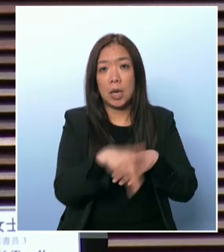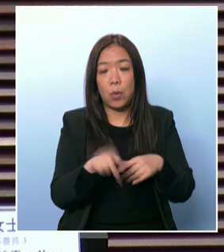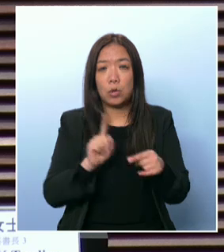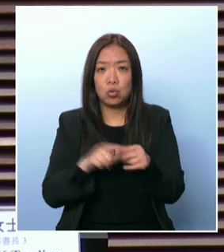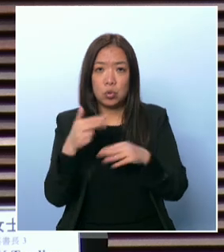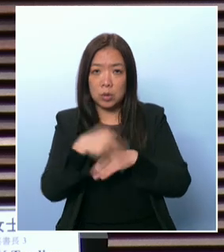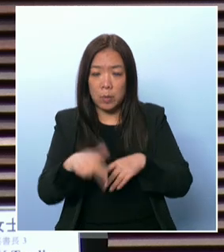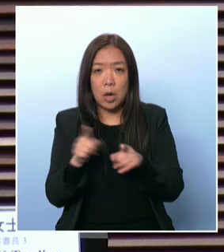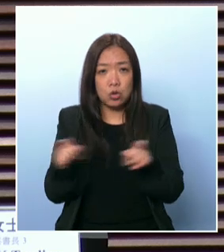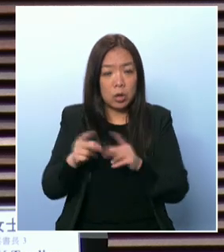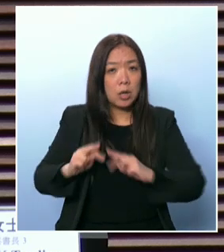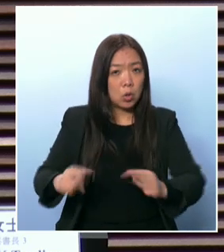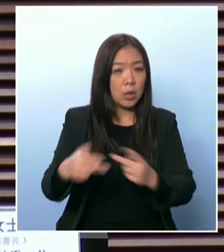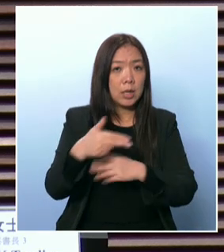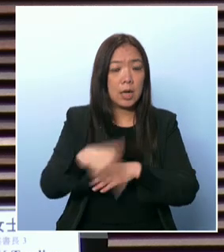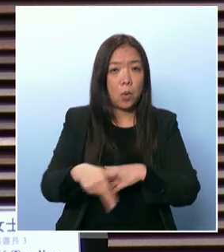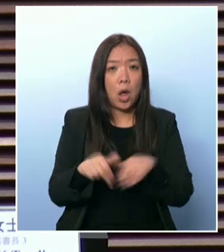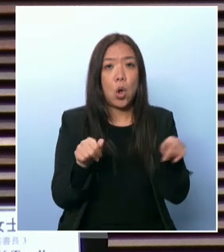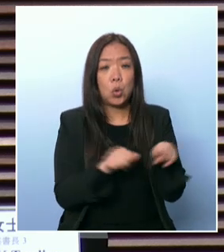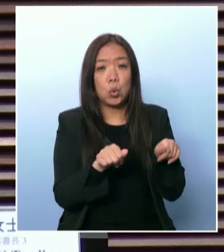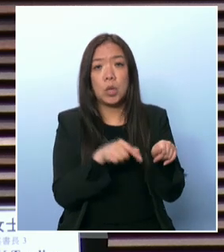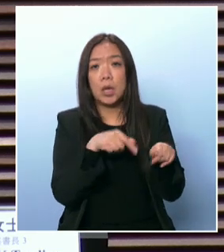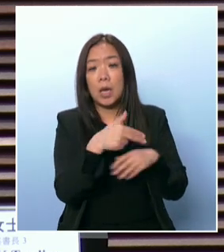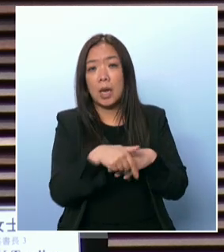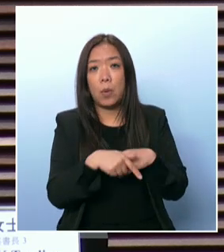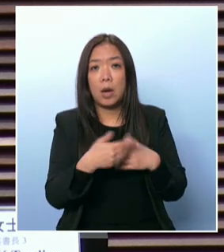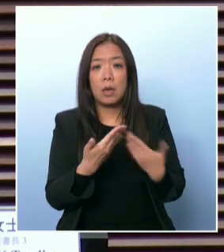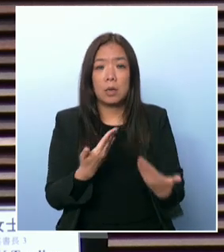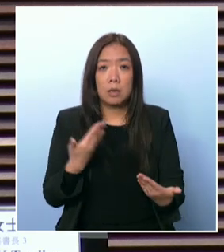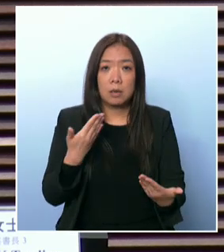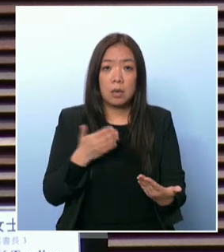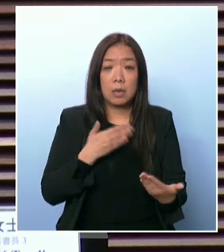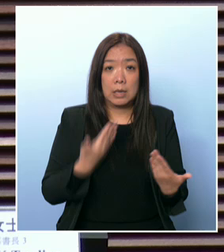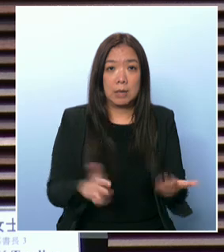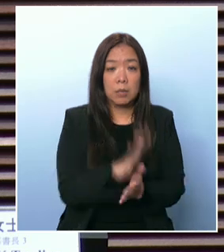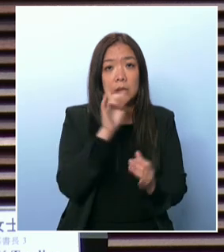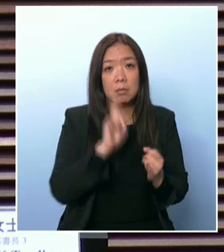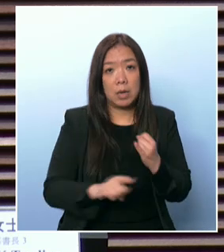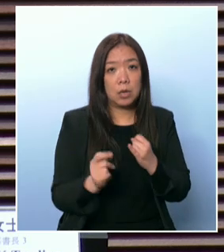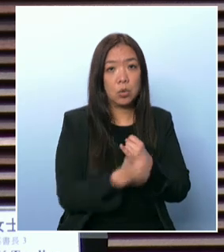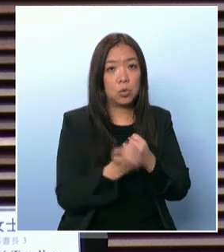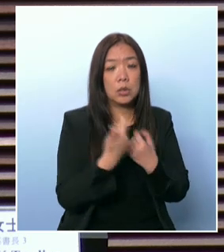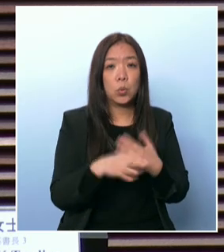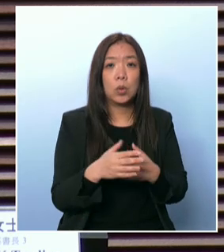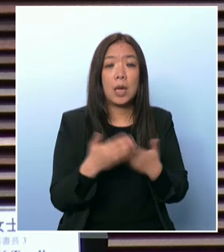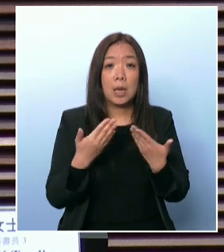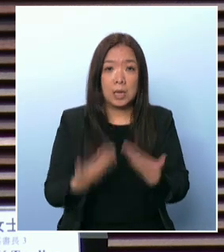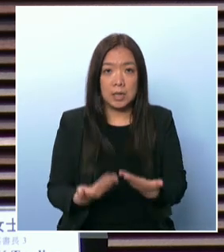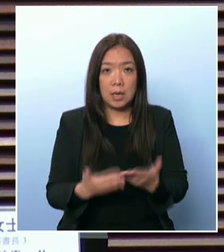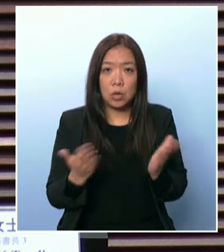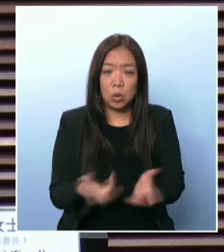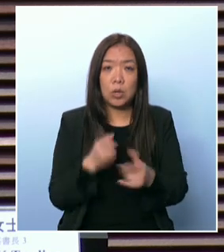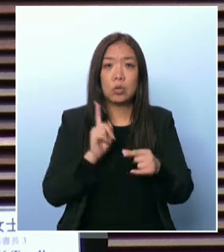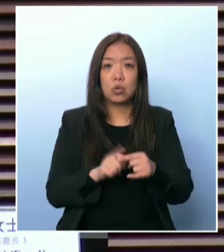Now, back in 2018, we had a short, medium, and long-term expansion projects. Now, for